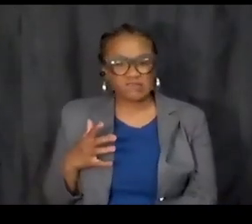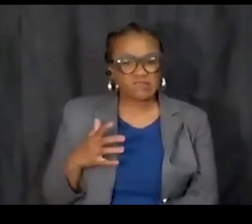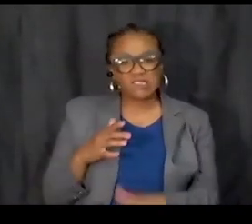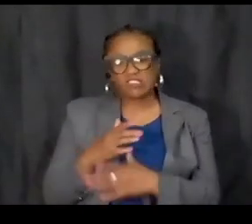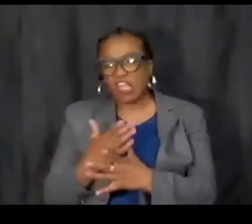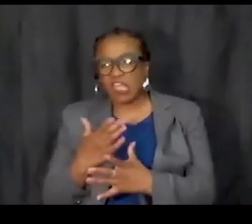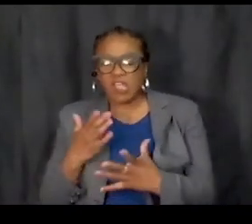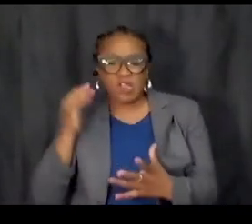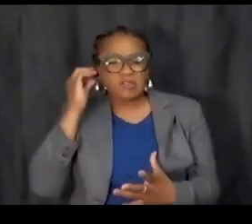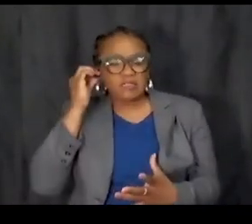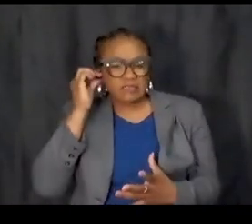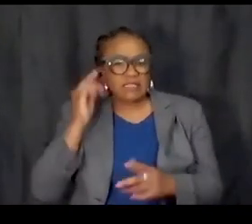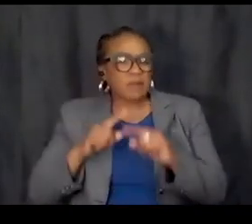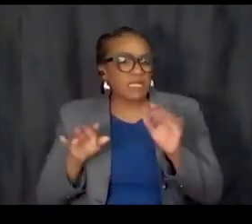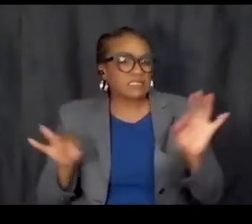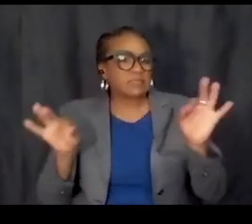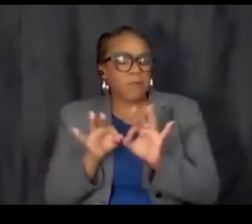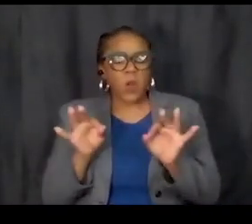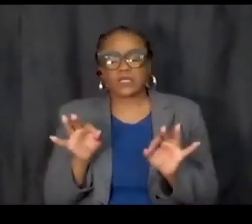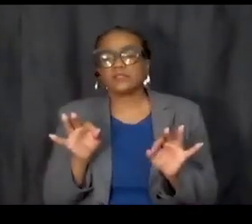think it's important because